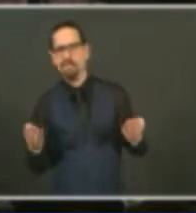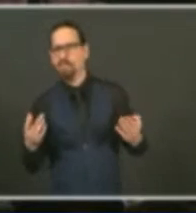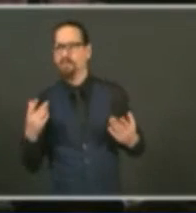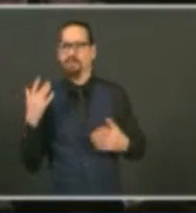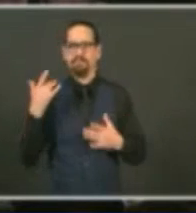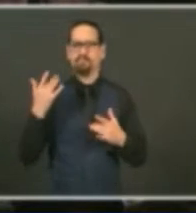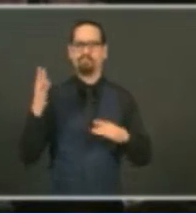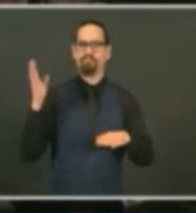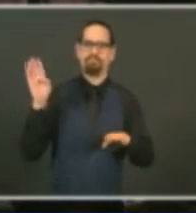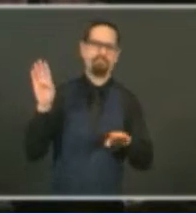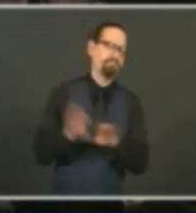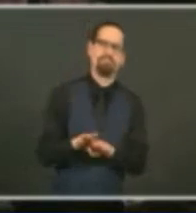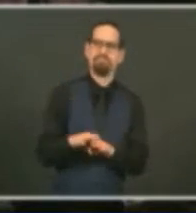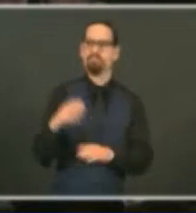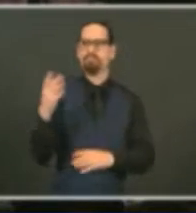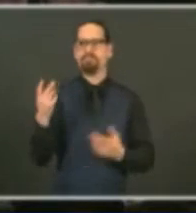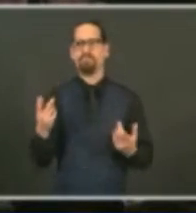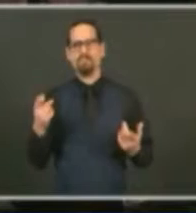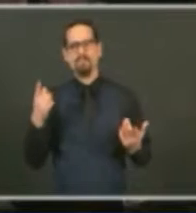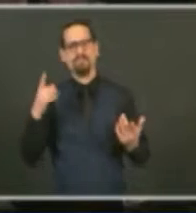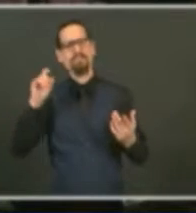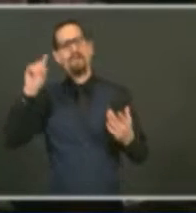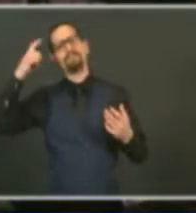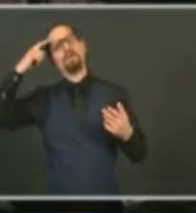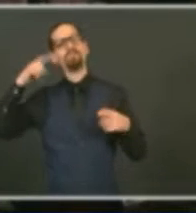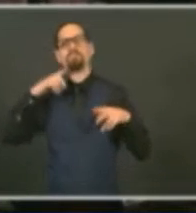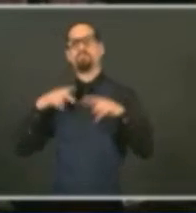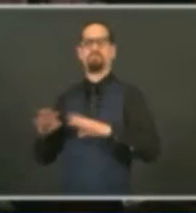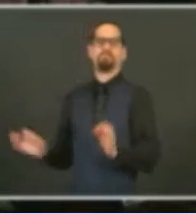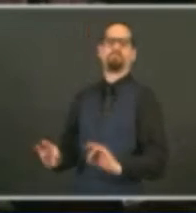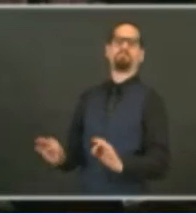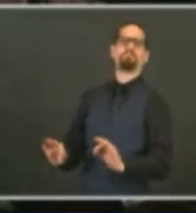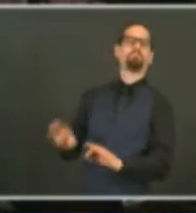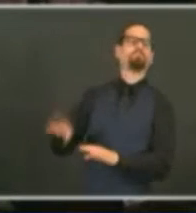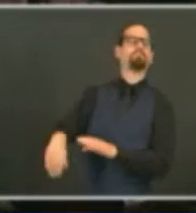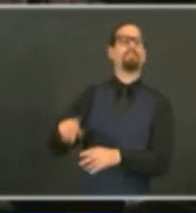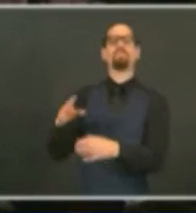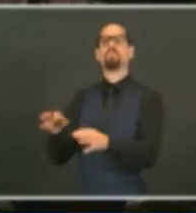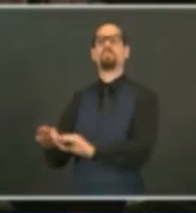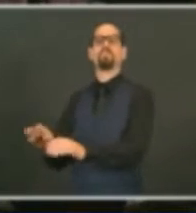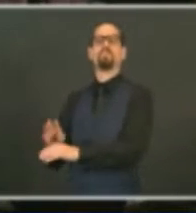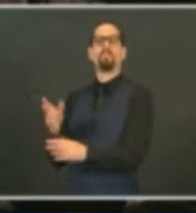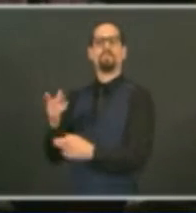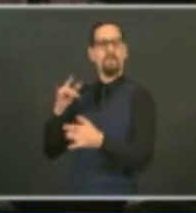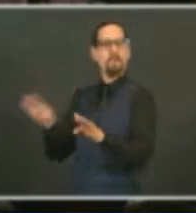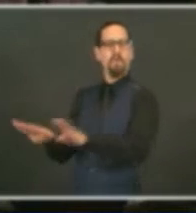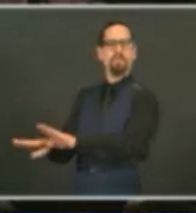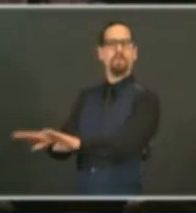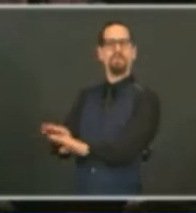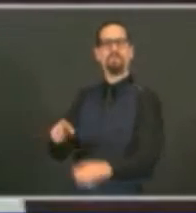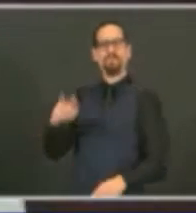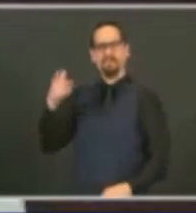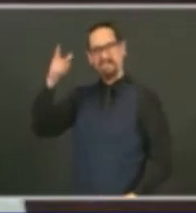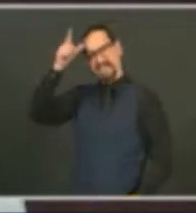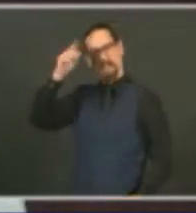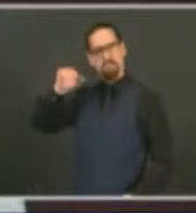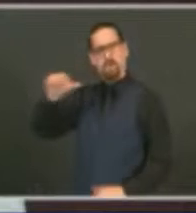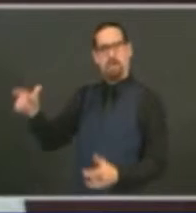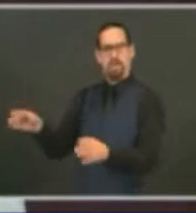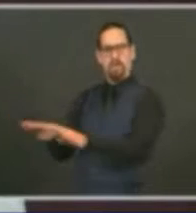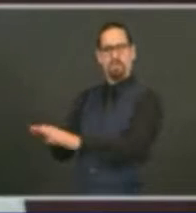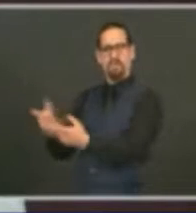choosing arbitrarily? I mean, the only business closed in Lincoln Mall? I question the premise in that